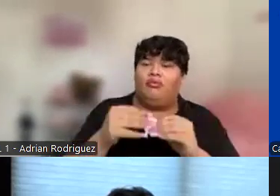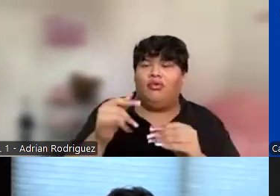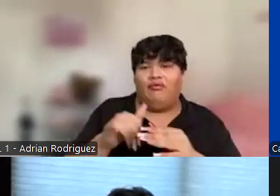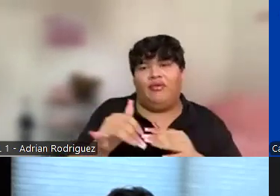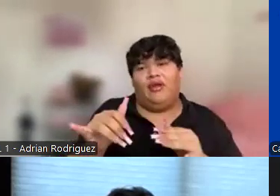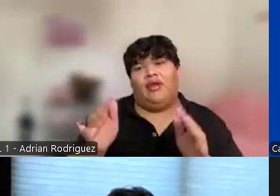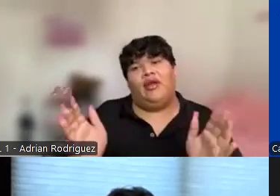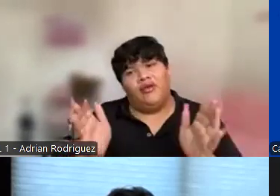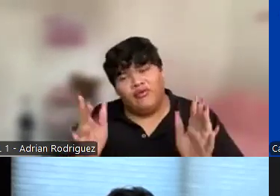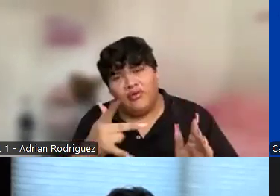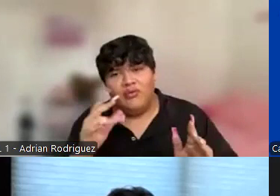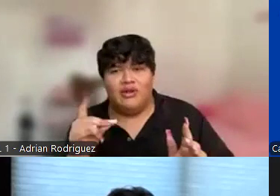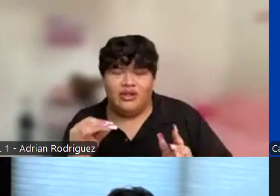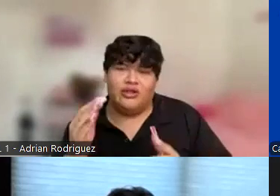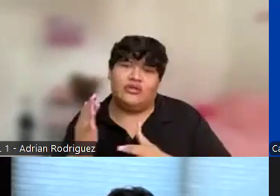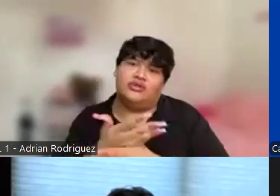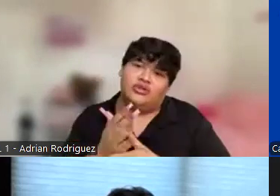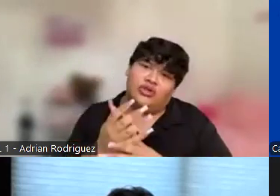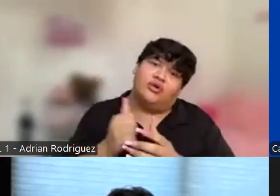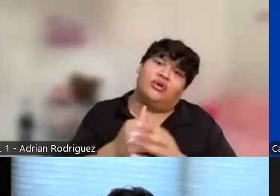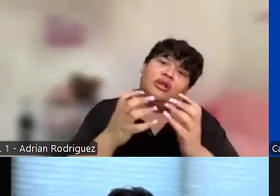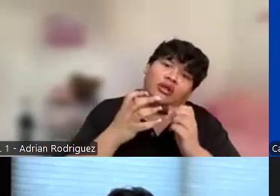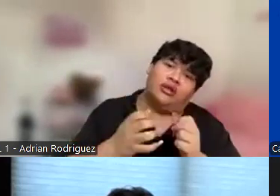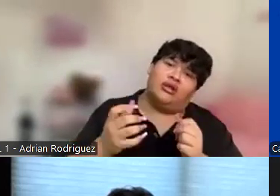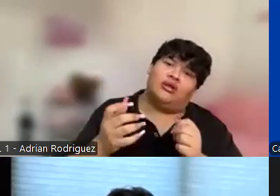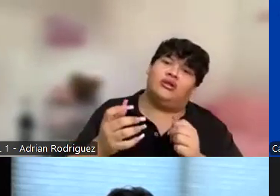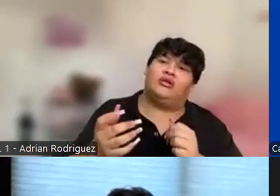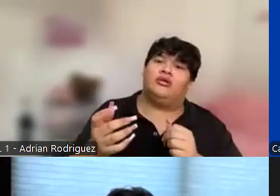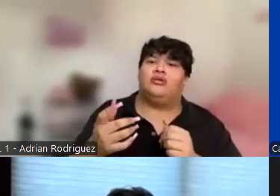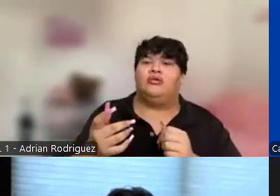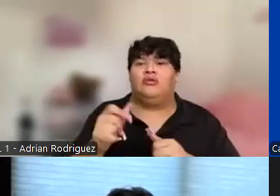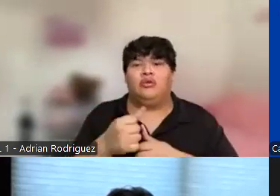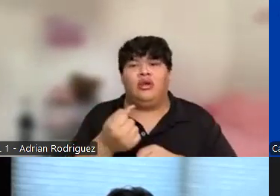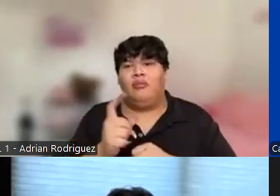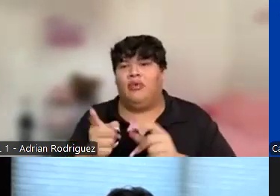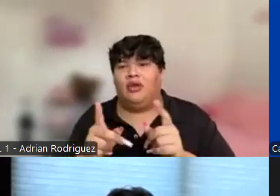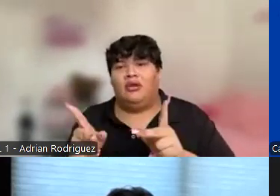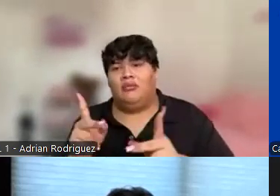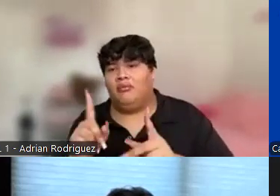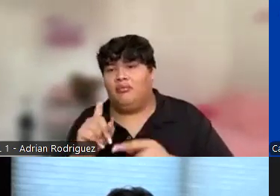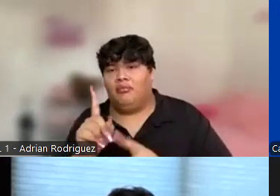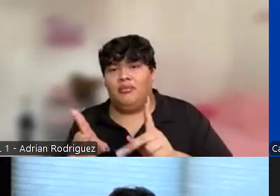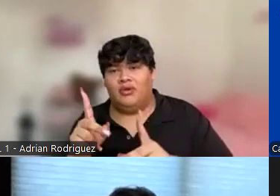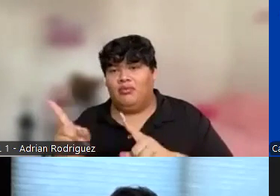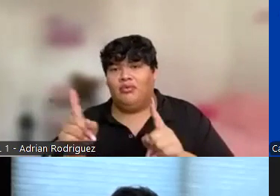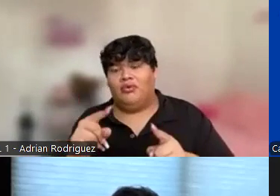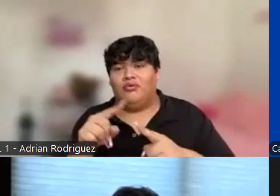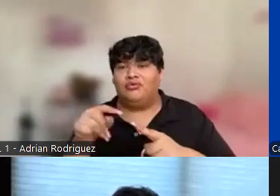We did share Dementia Care Aware as far as attendance. We can't really make people attend